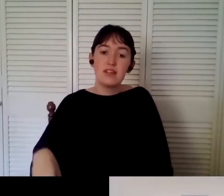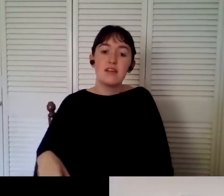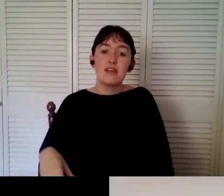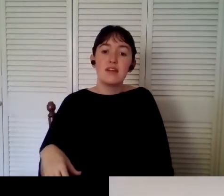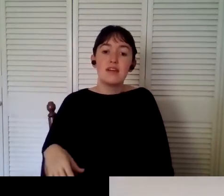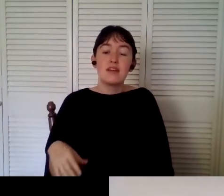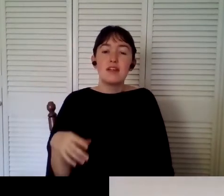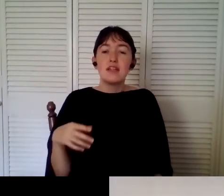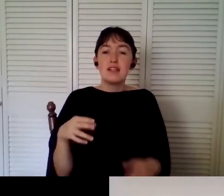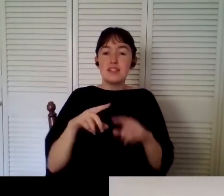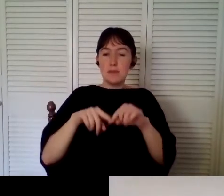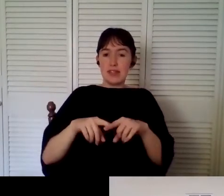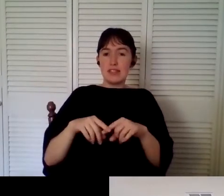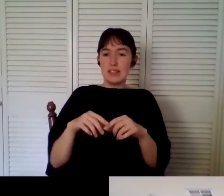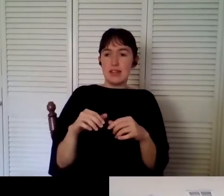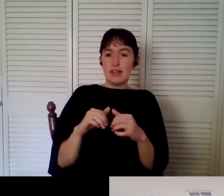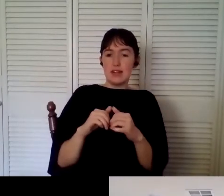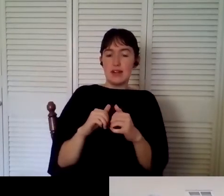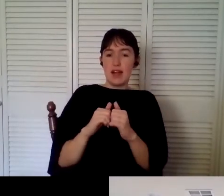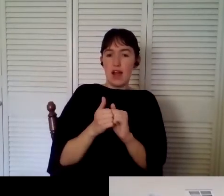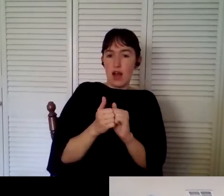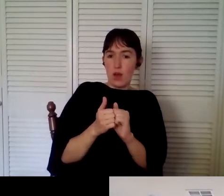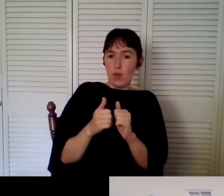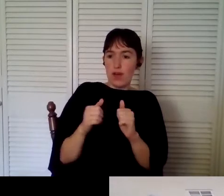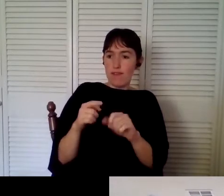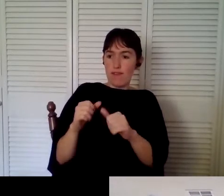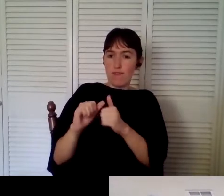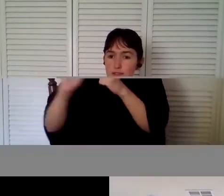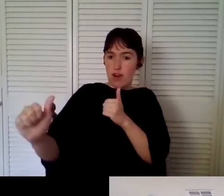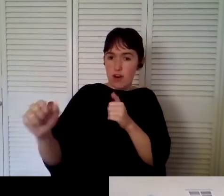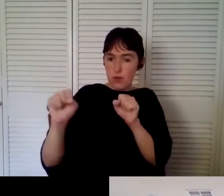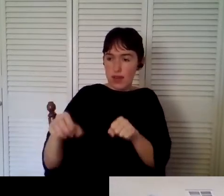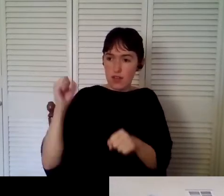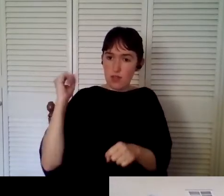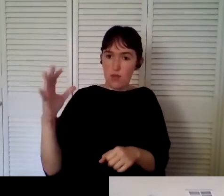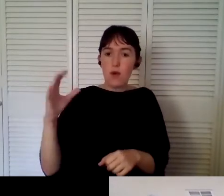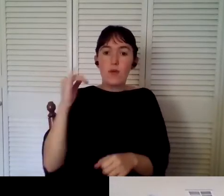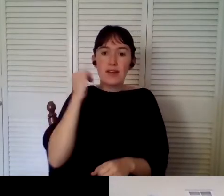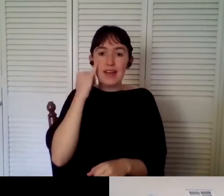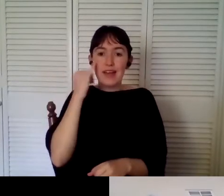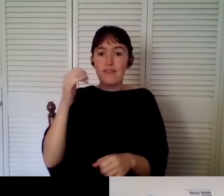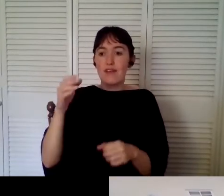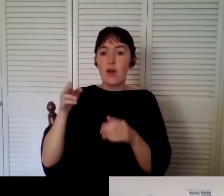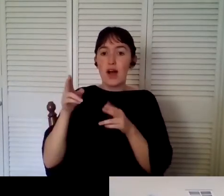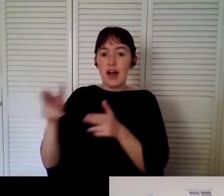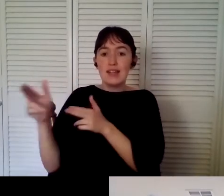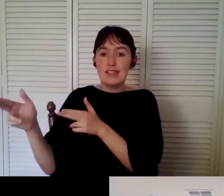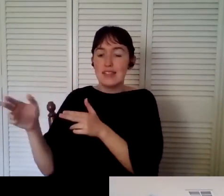scenario. So that would require a flat trajectory, because the most accurate and